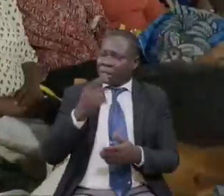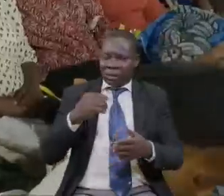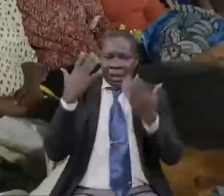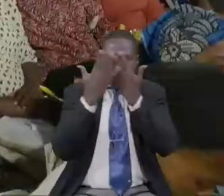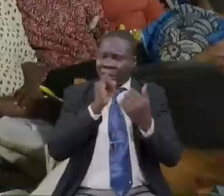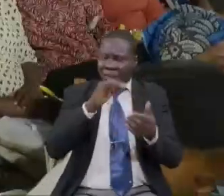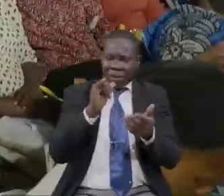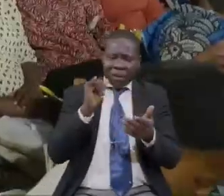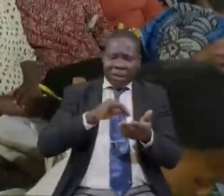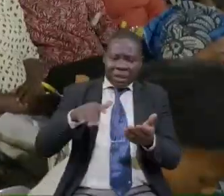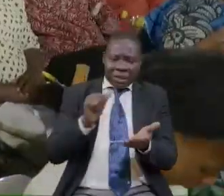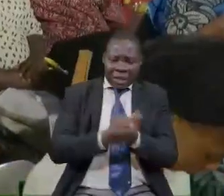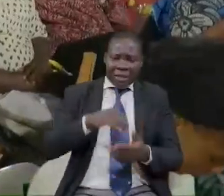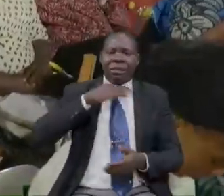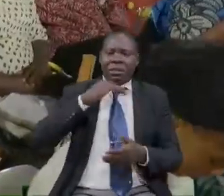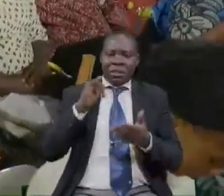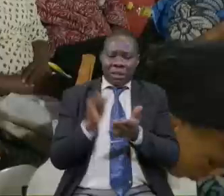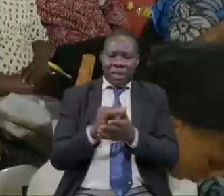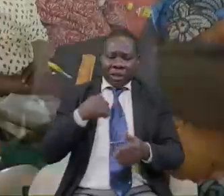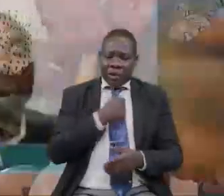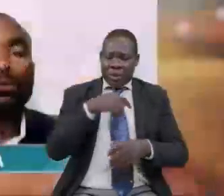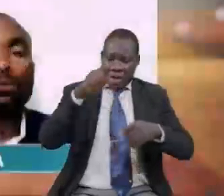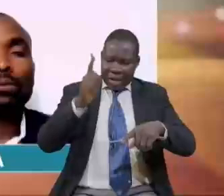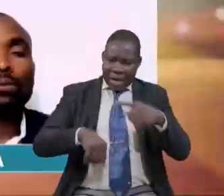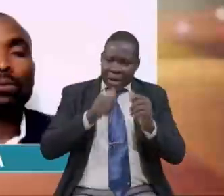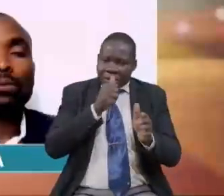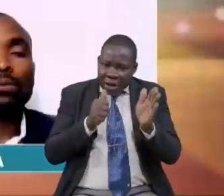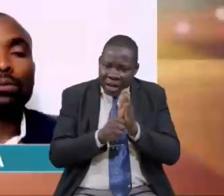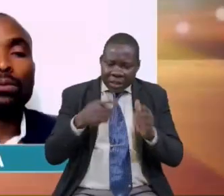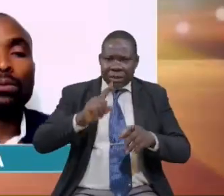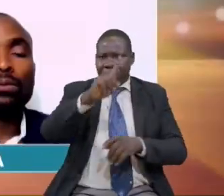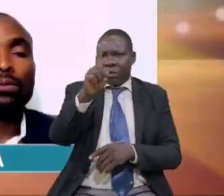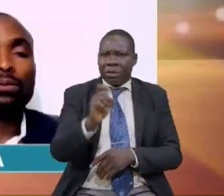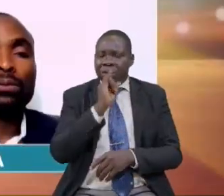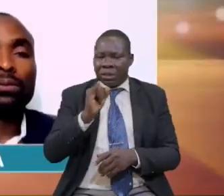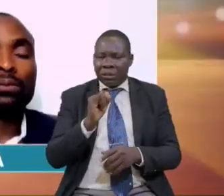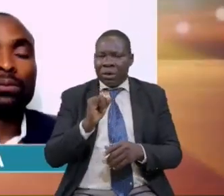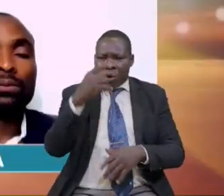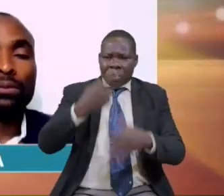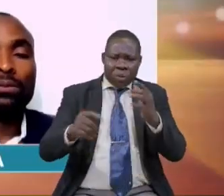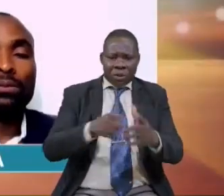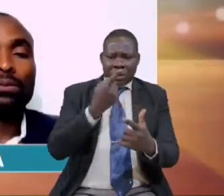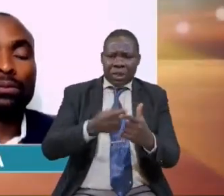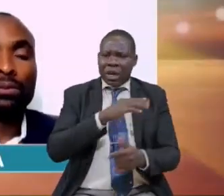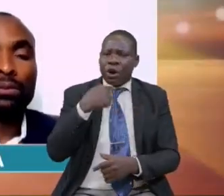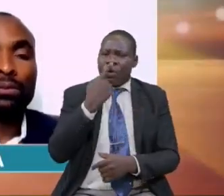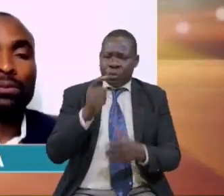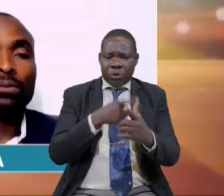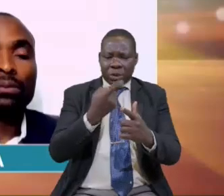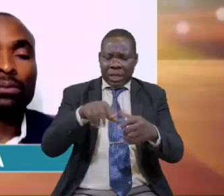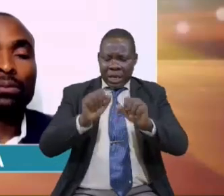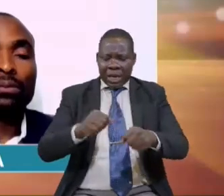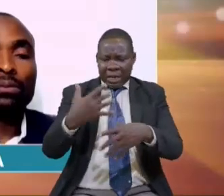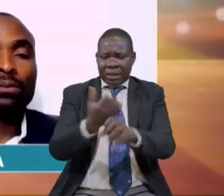we cannot hide. The question is, what then and who then can take them away? It